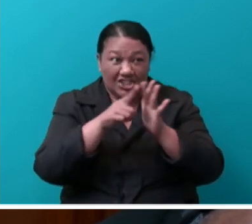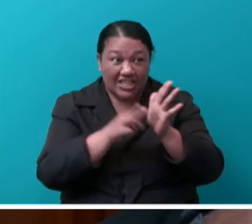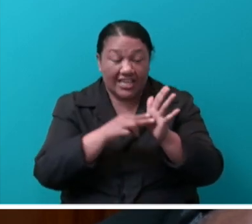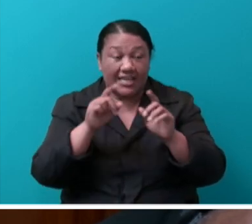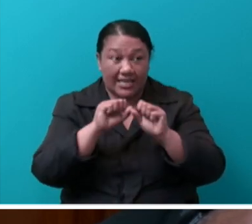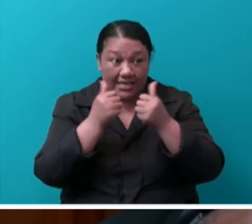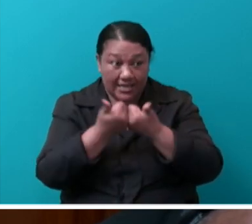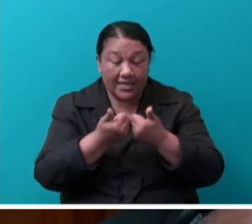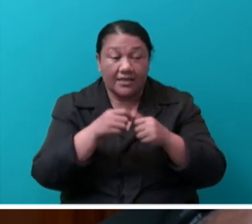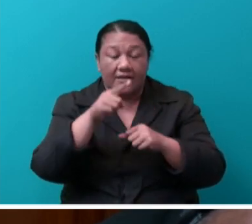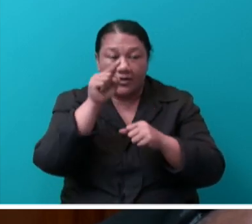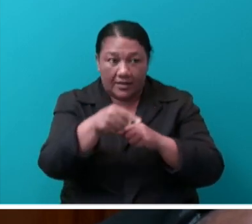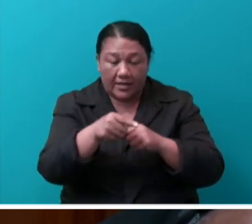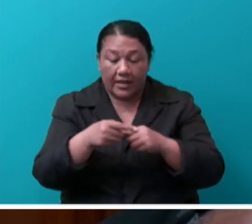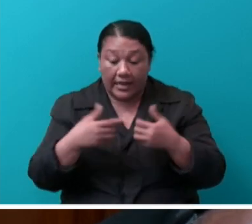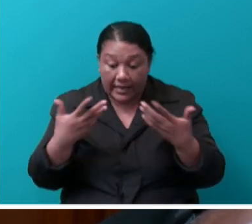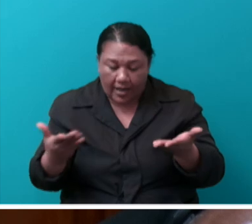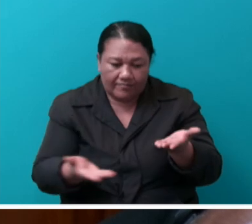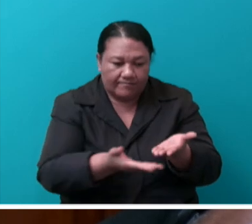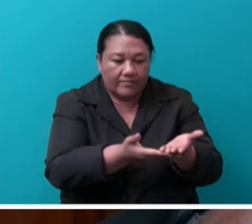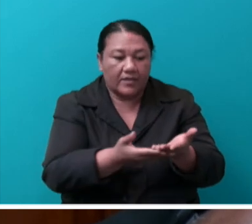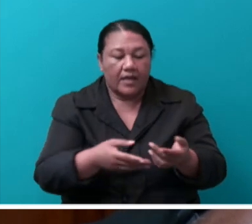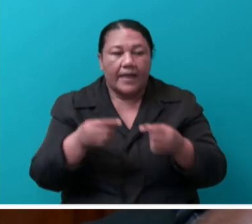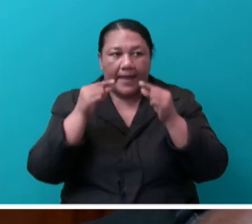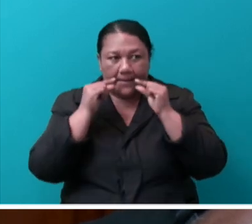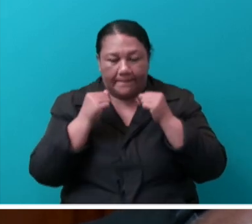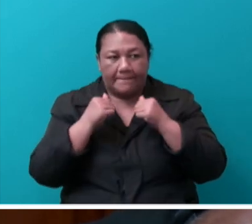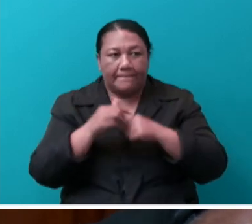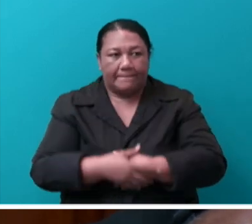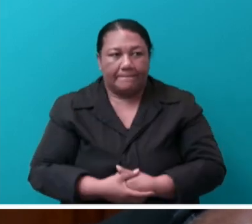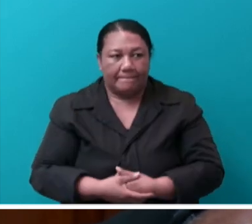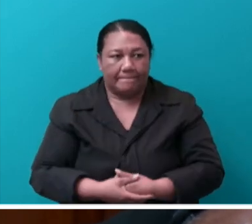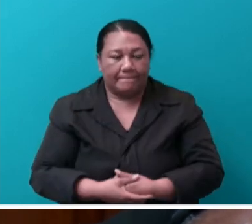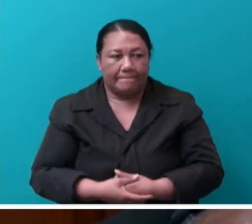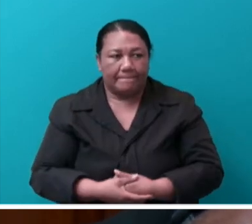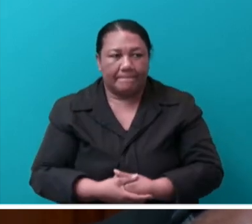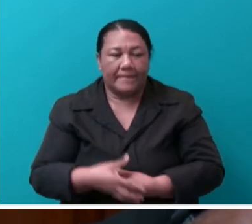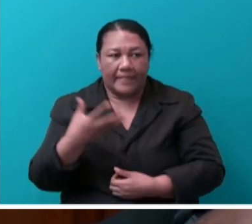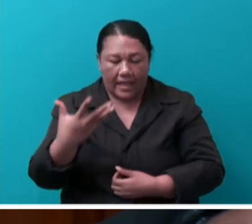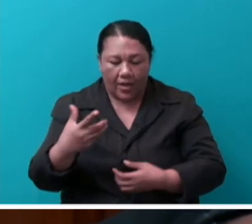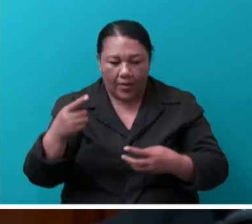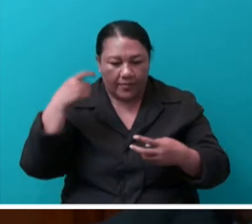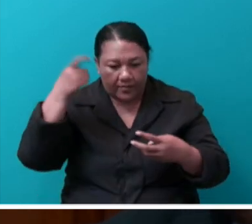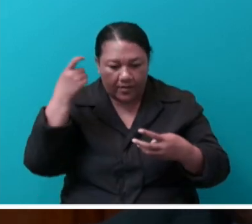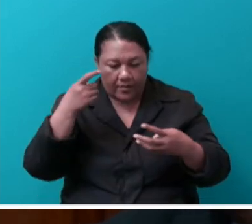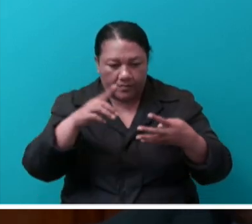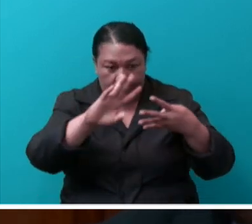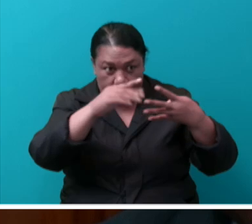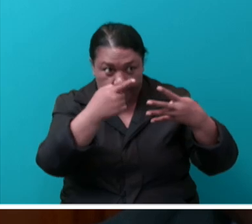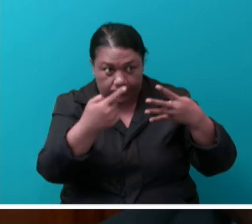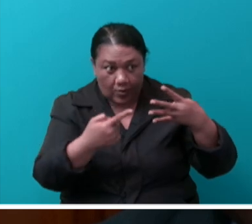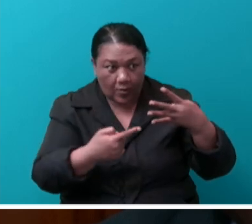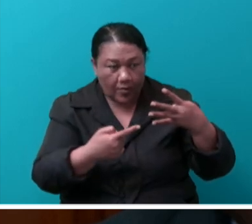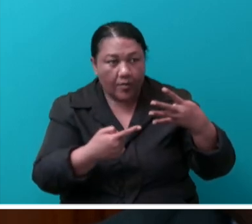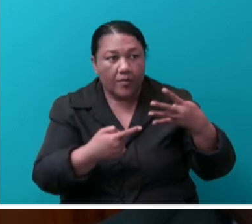current Prime Minister, the Honorable Sitiveni Rabuka, which in the areas of concern include, to name a few,